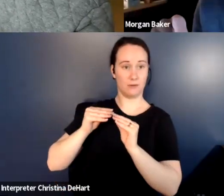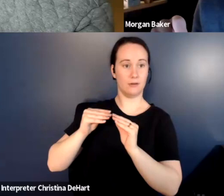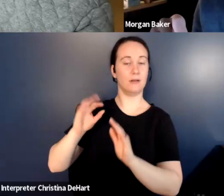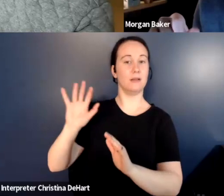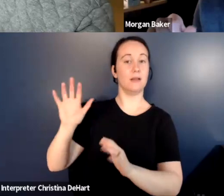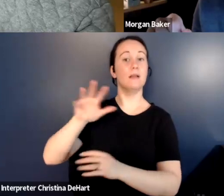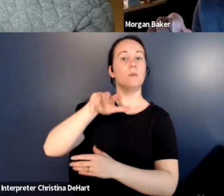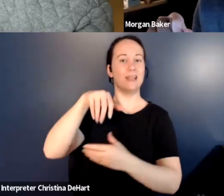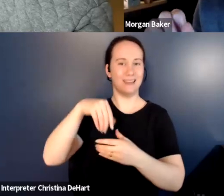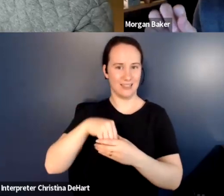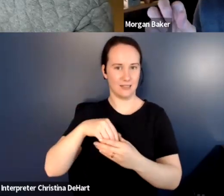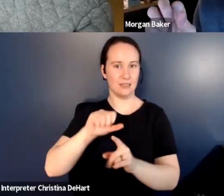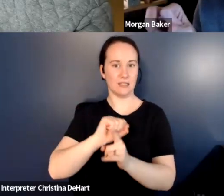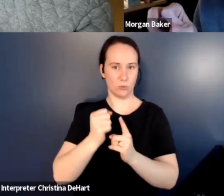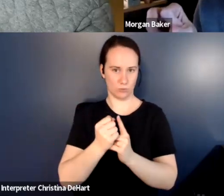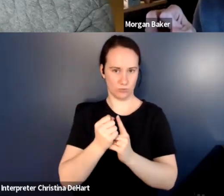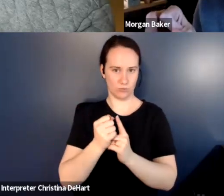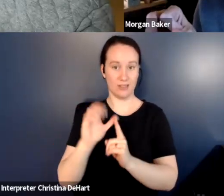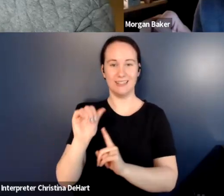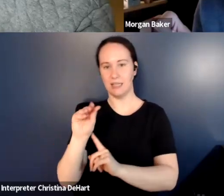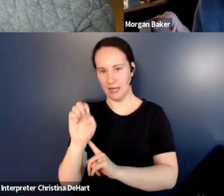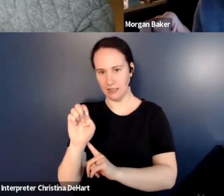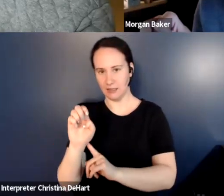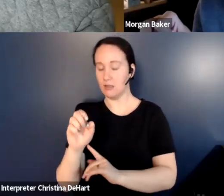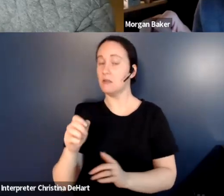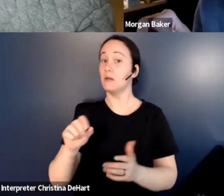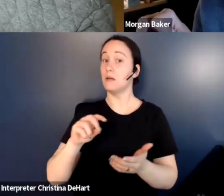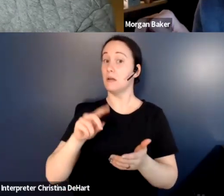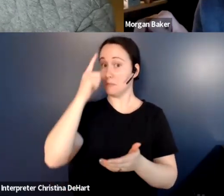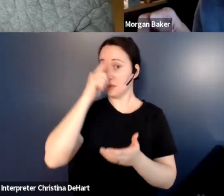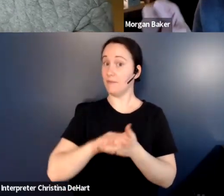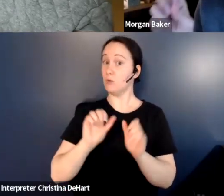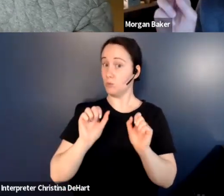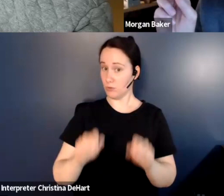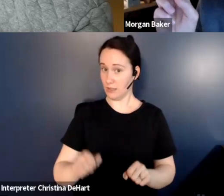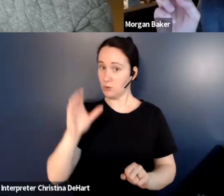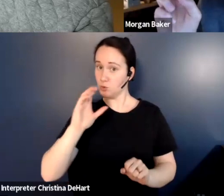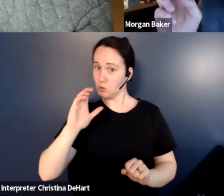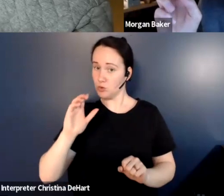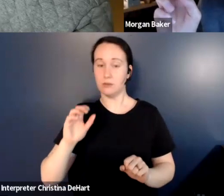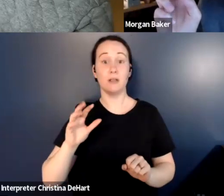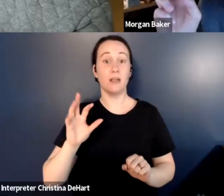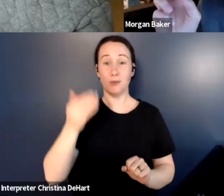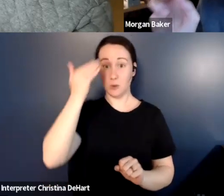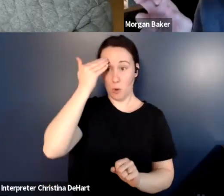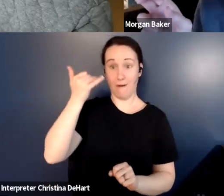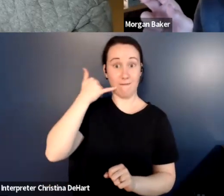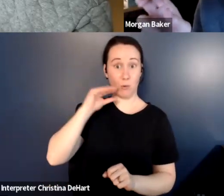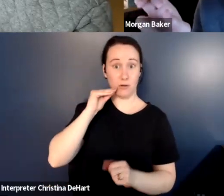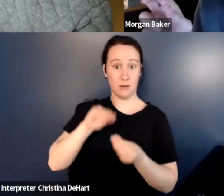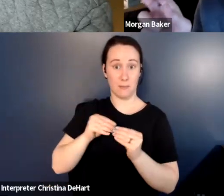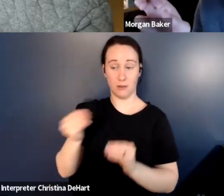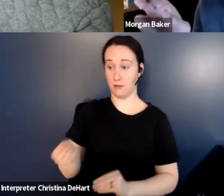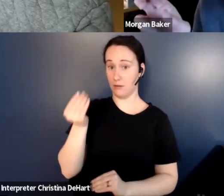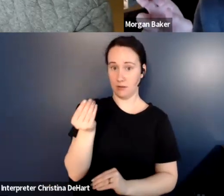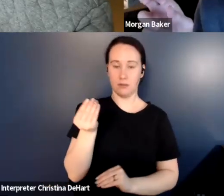the case. So I believe it'll be searchable with respect to that the case will have a unique